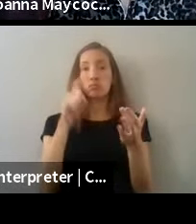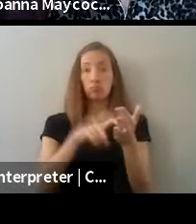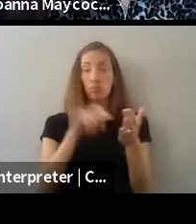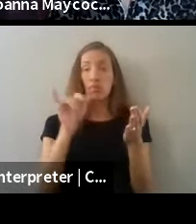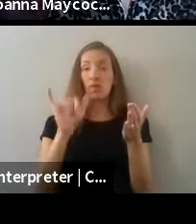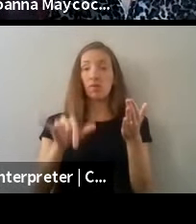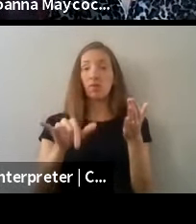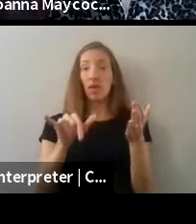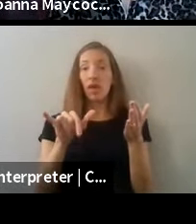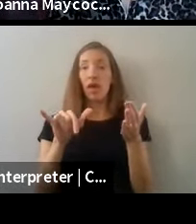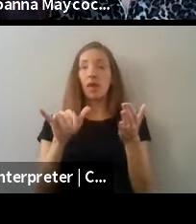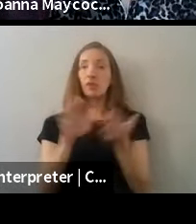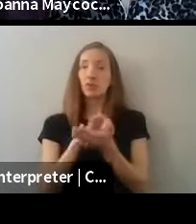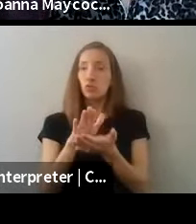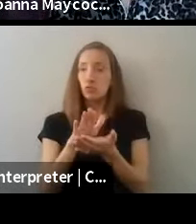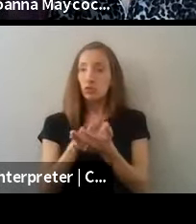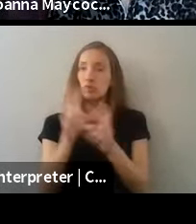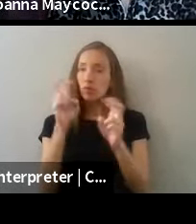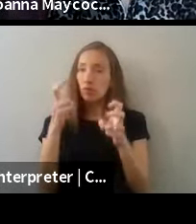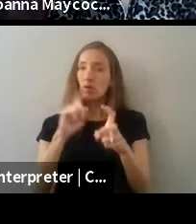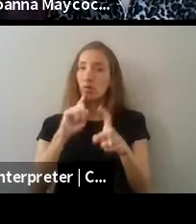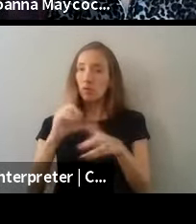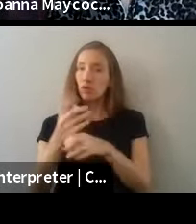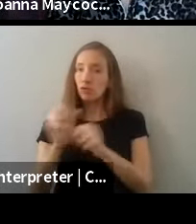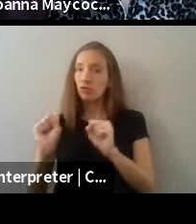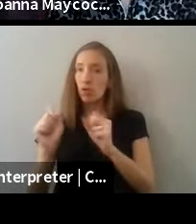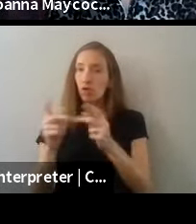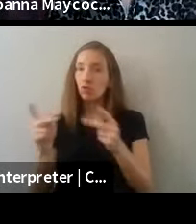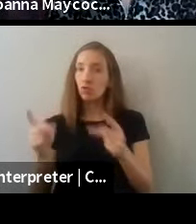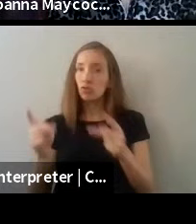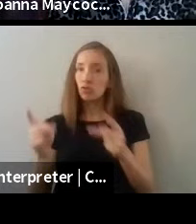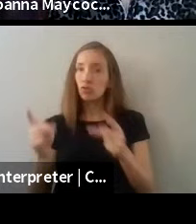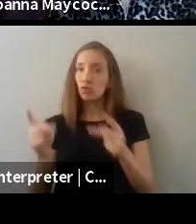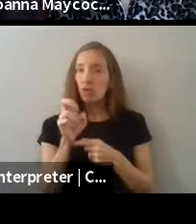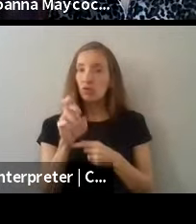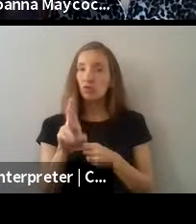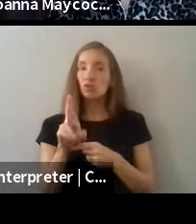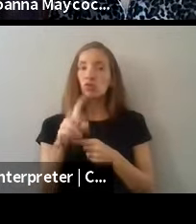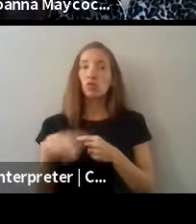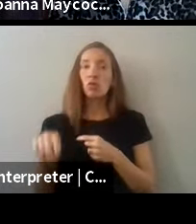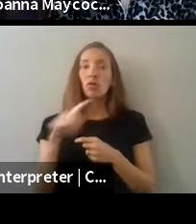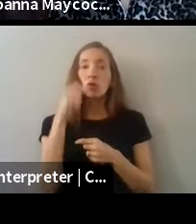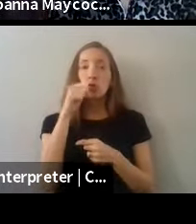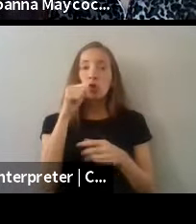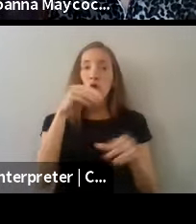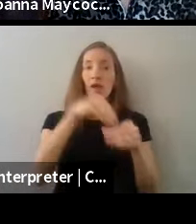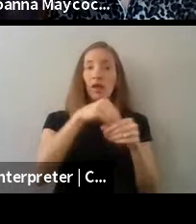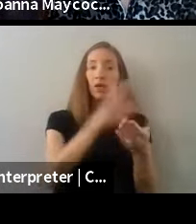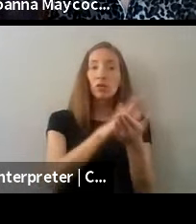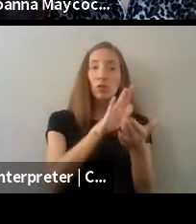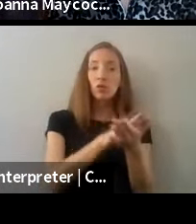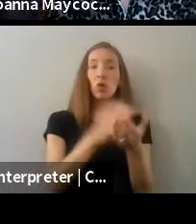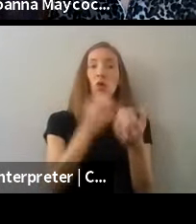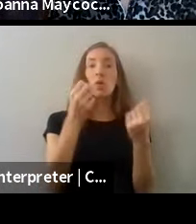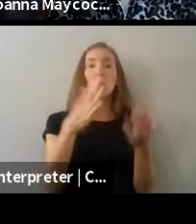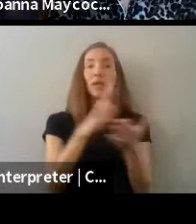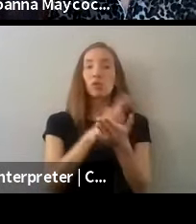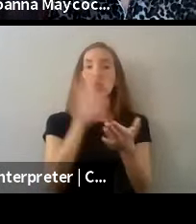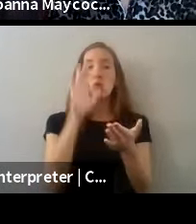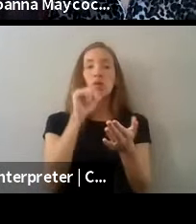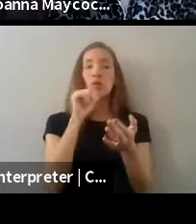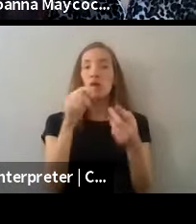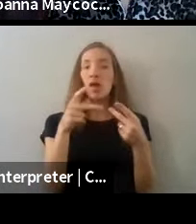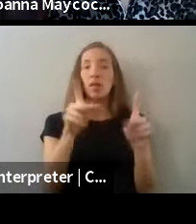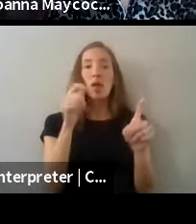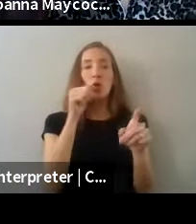were shelters. Girls being in school, many schools would not even allow those girls to go home during the holidays, areas where there